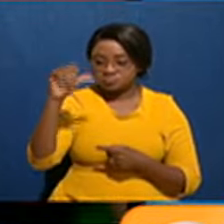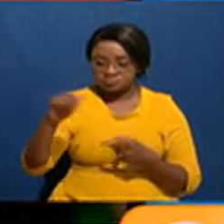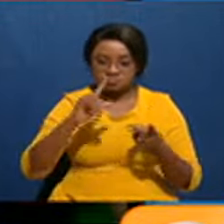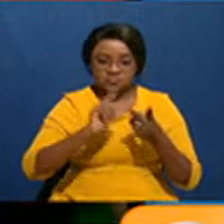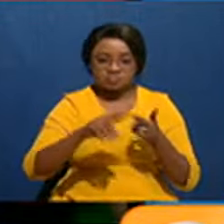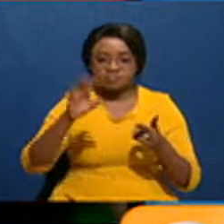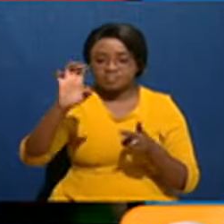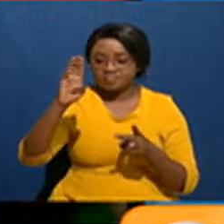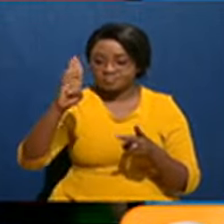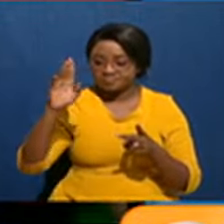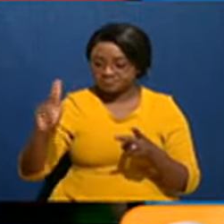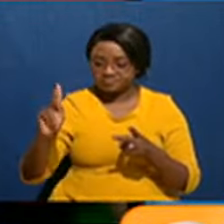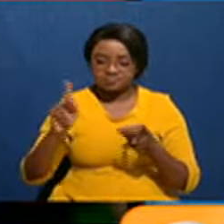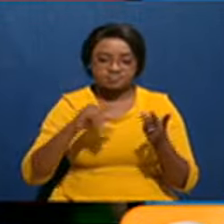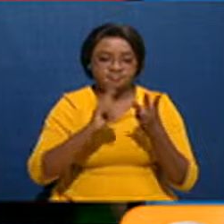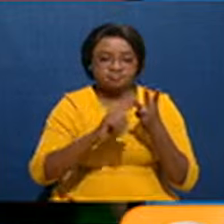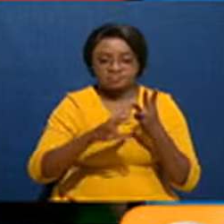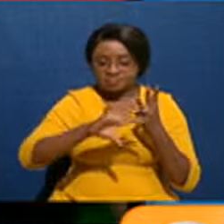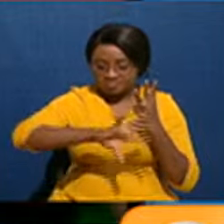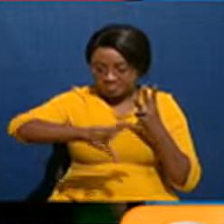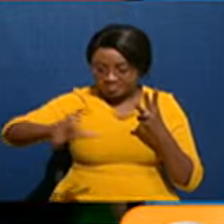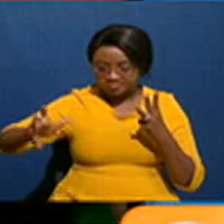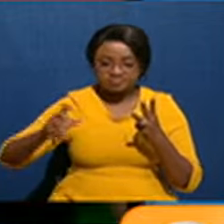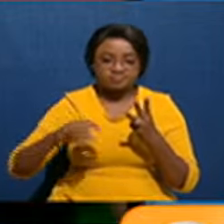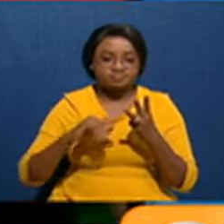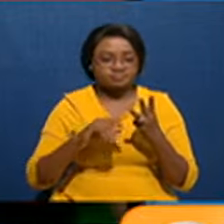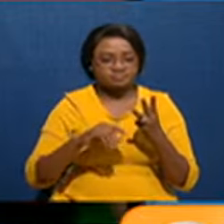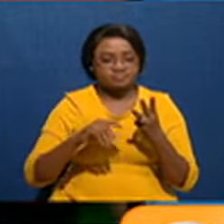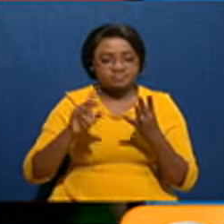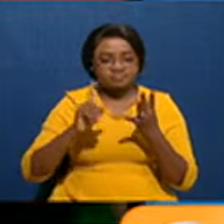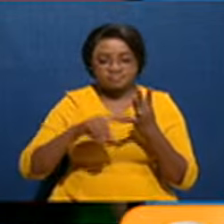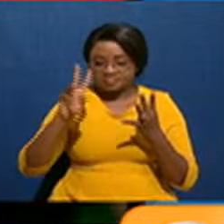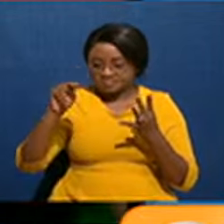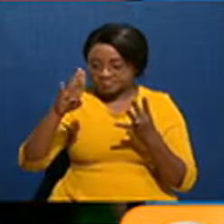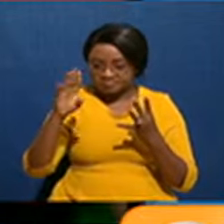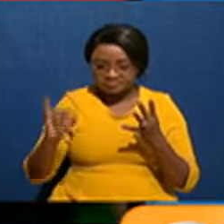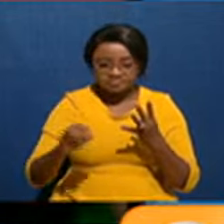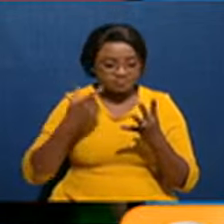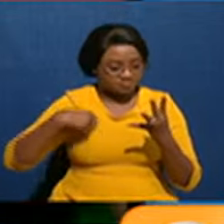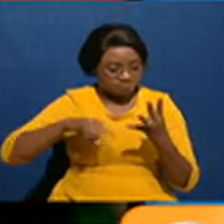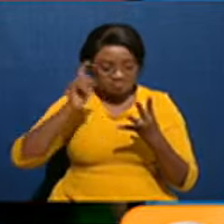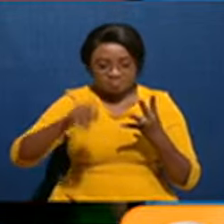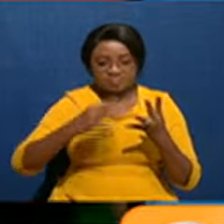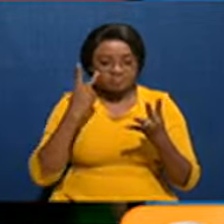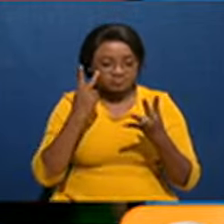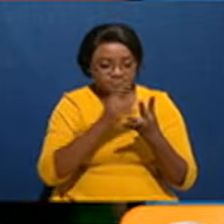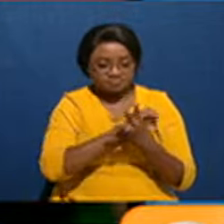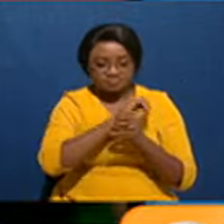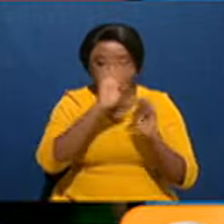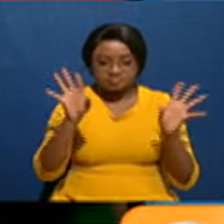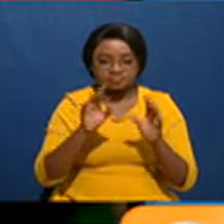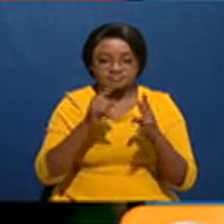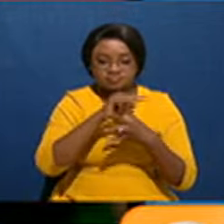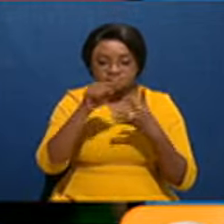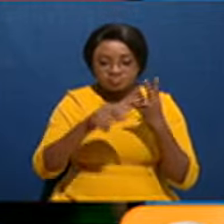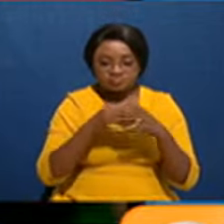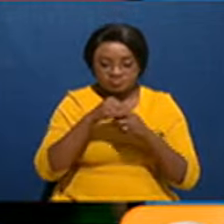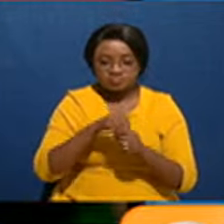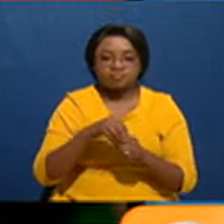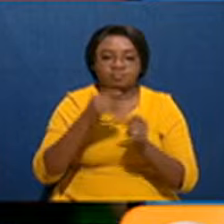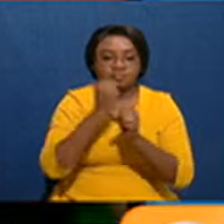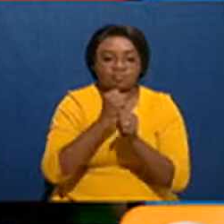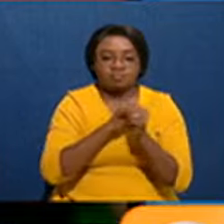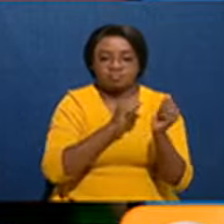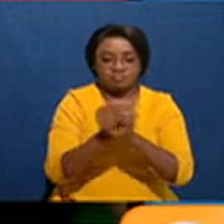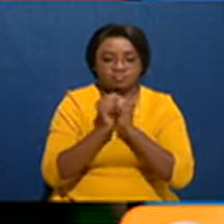is the counties. There must be working collaboratively, an effort working collaboratively to make sure that we address this